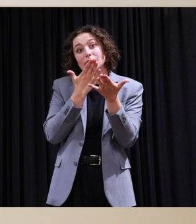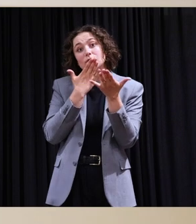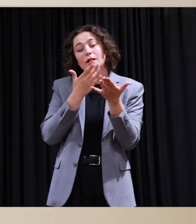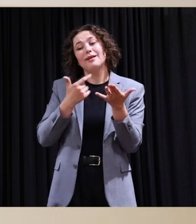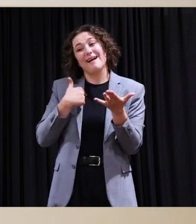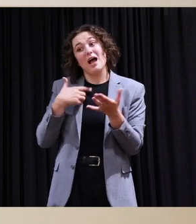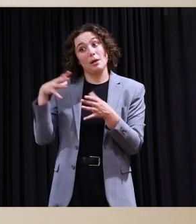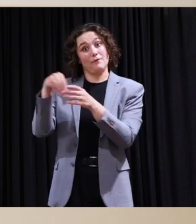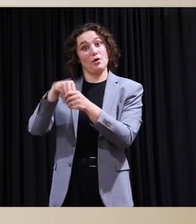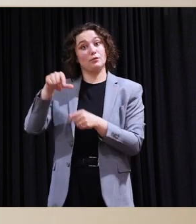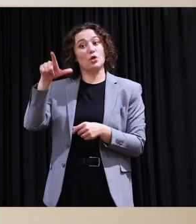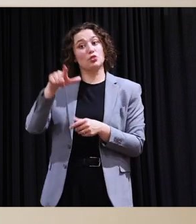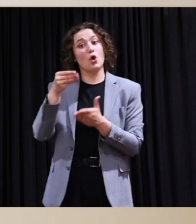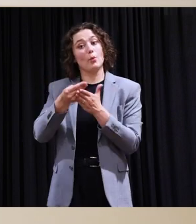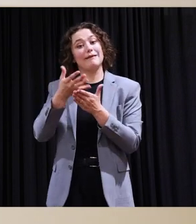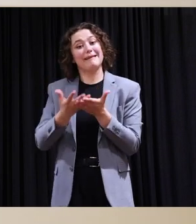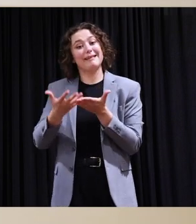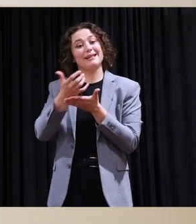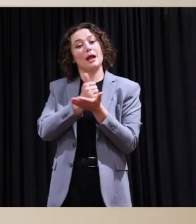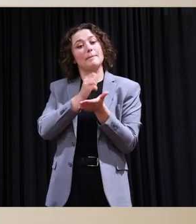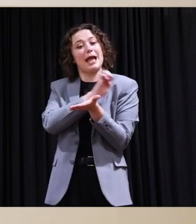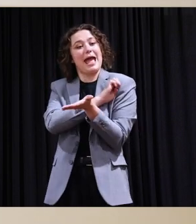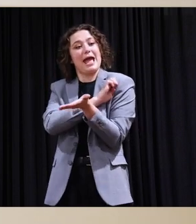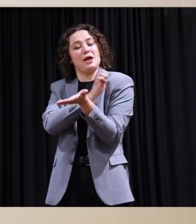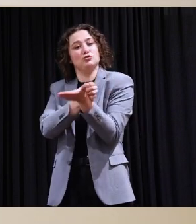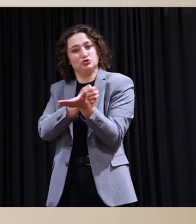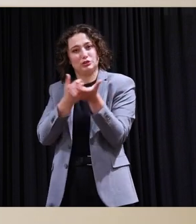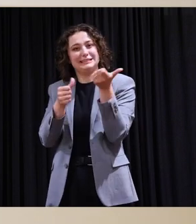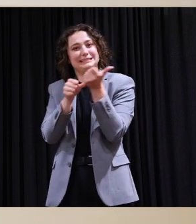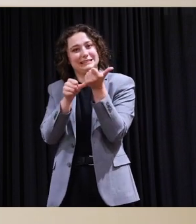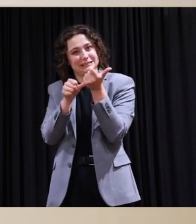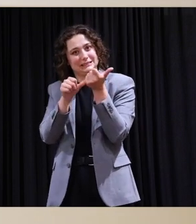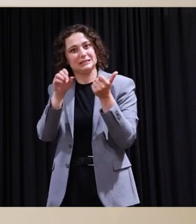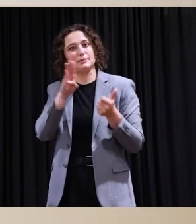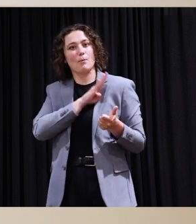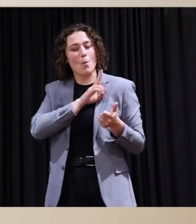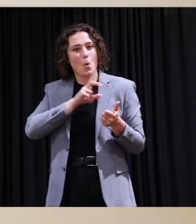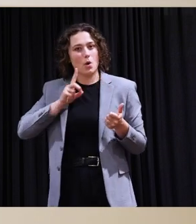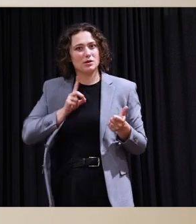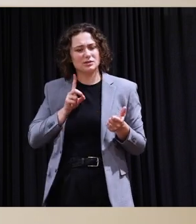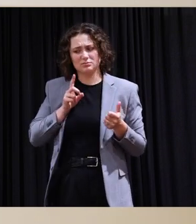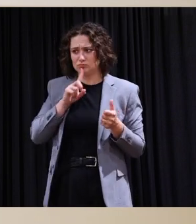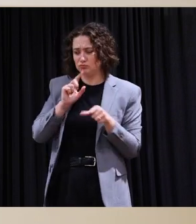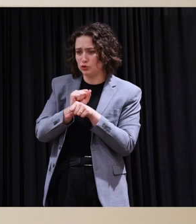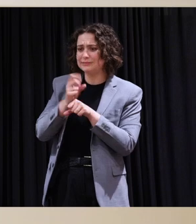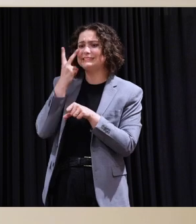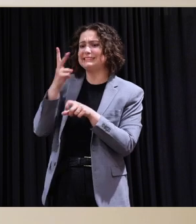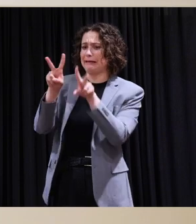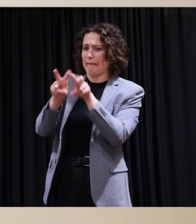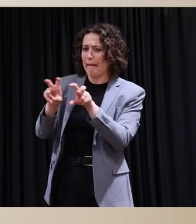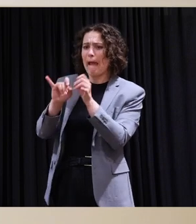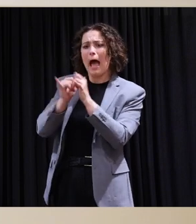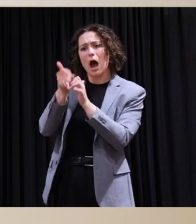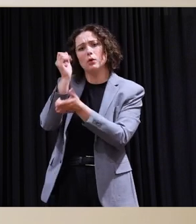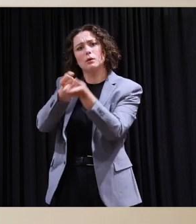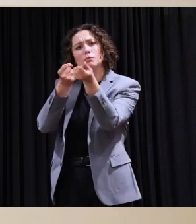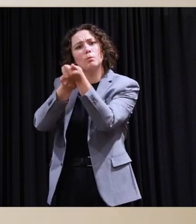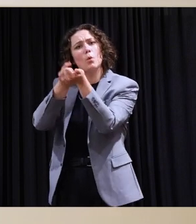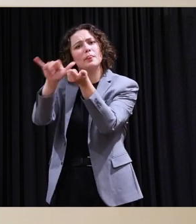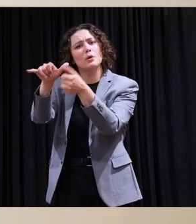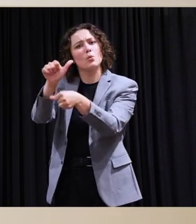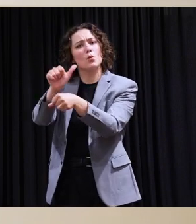Energy Assistance Policy Board with Brianna, as we're thinking about how MPSC can really help move that work along. How are they working